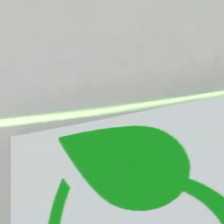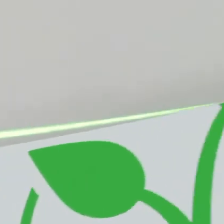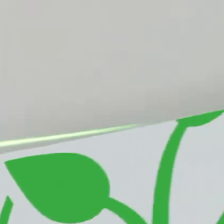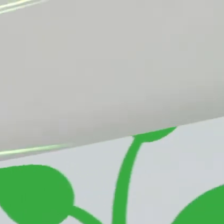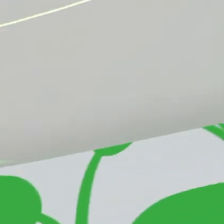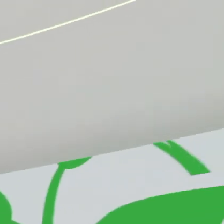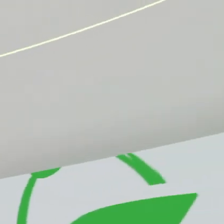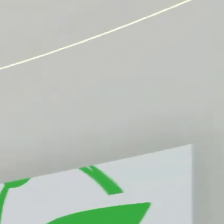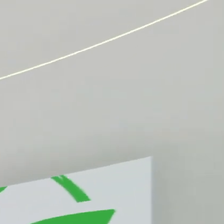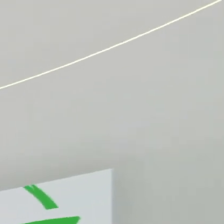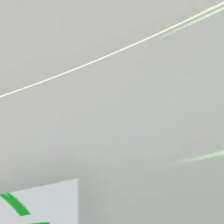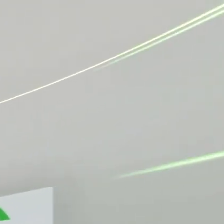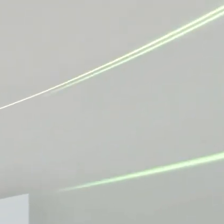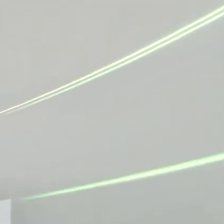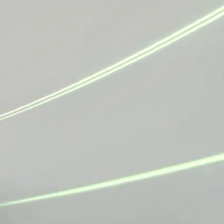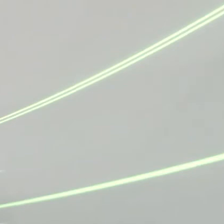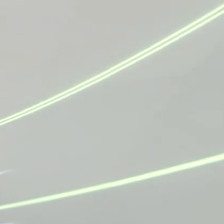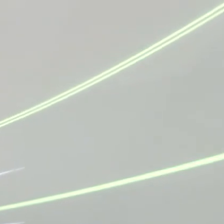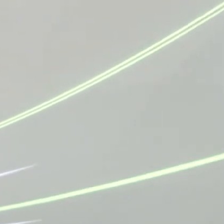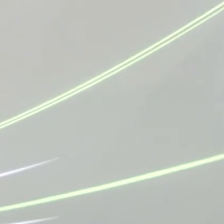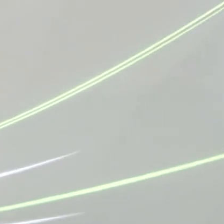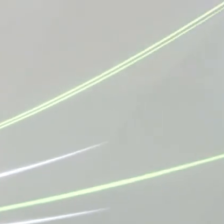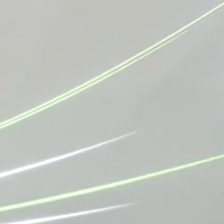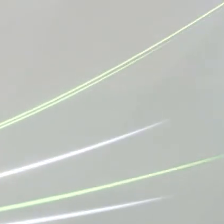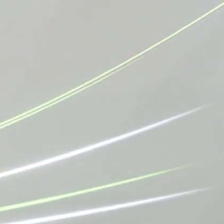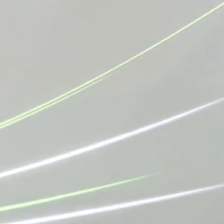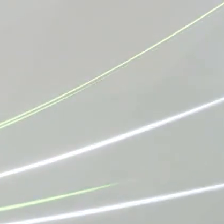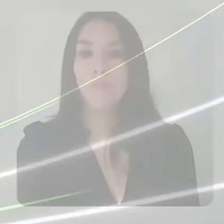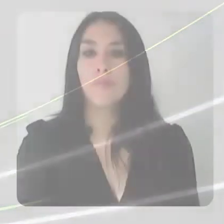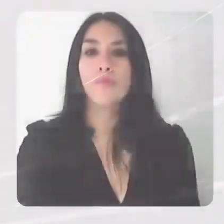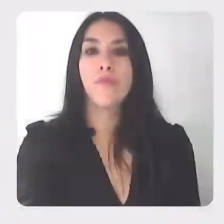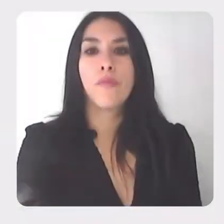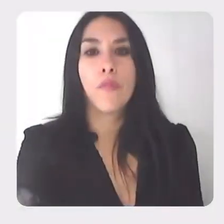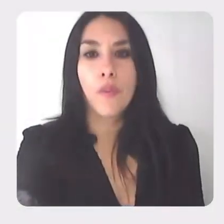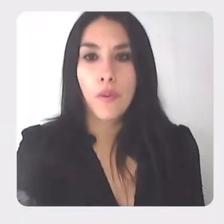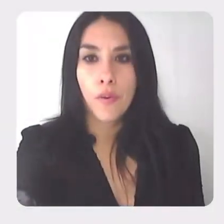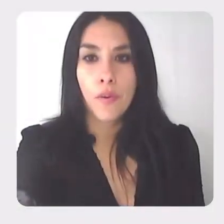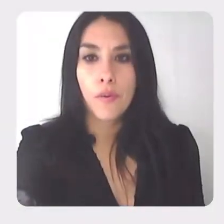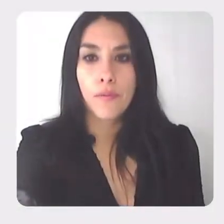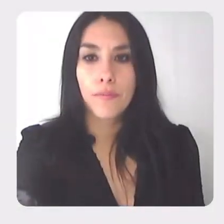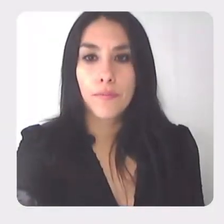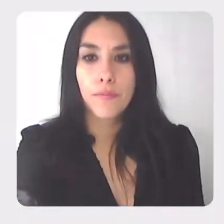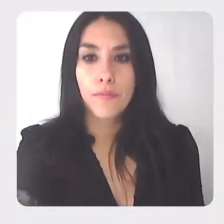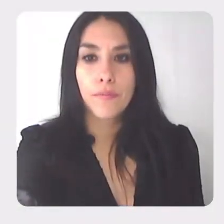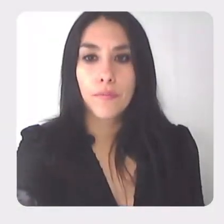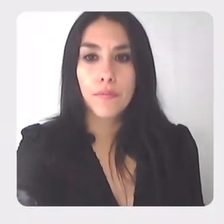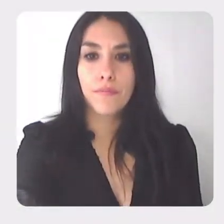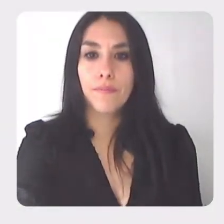Thank you very much. Have a good day.